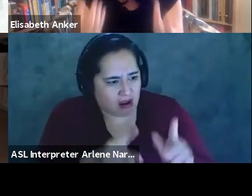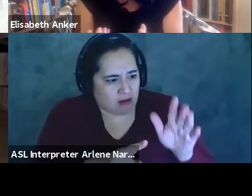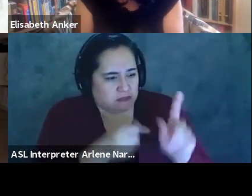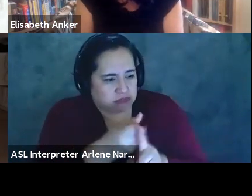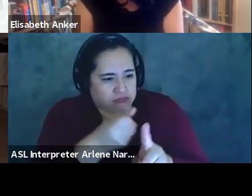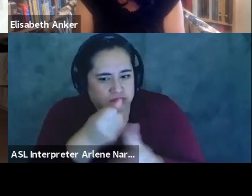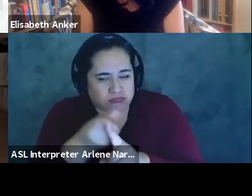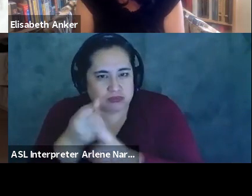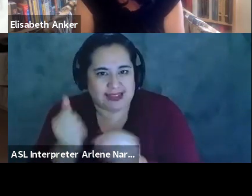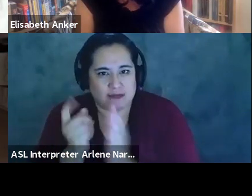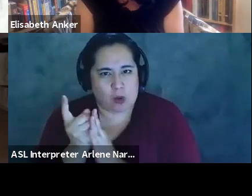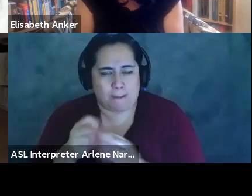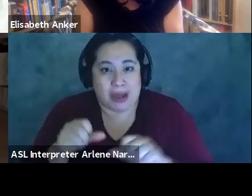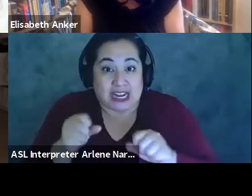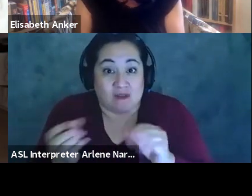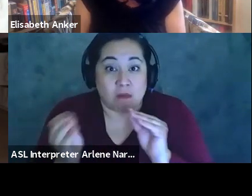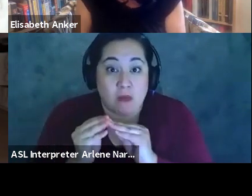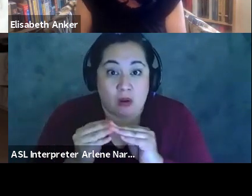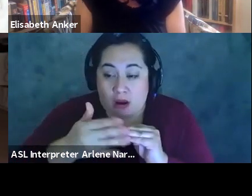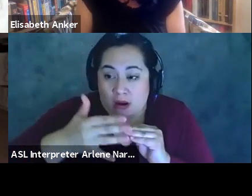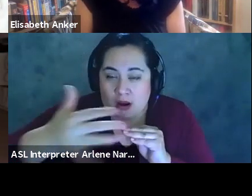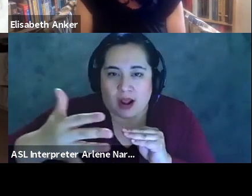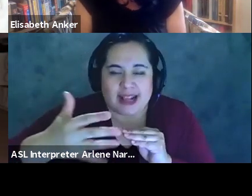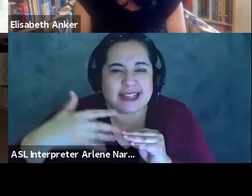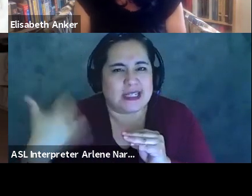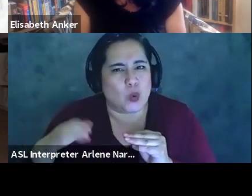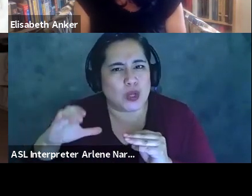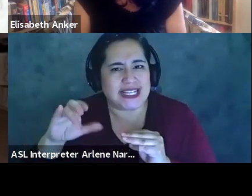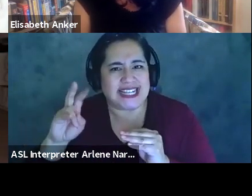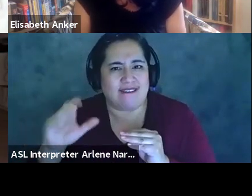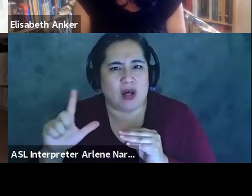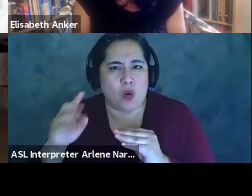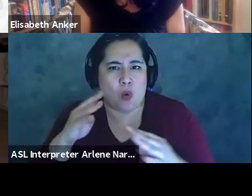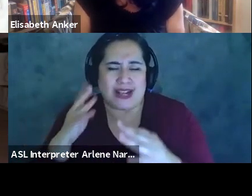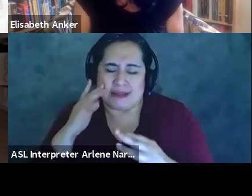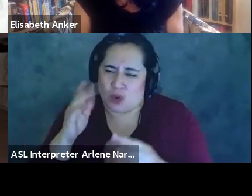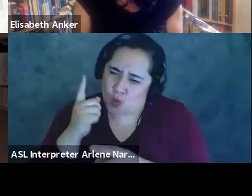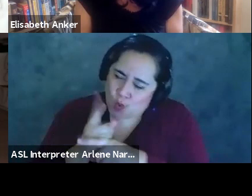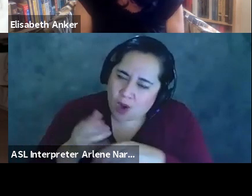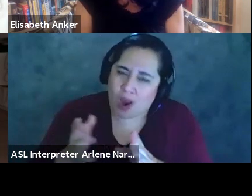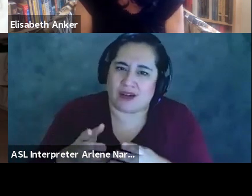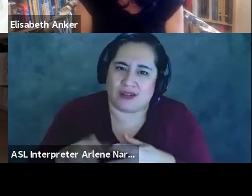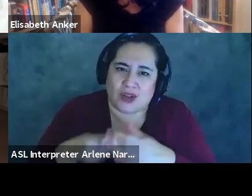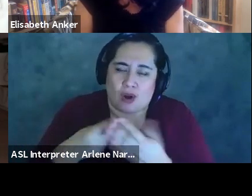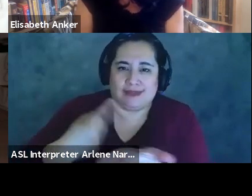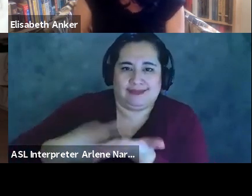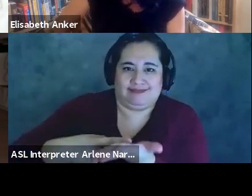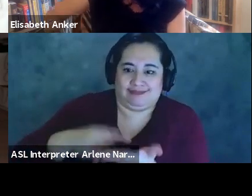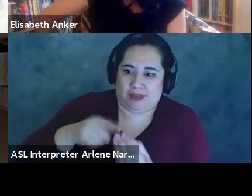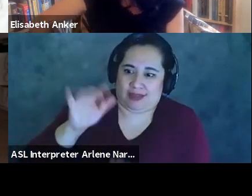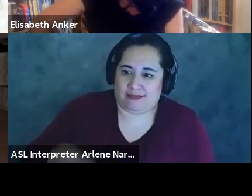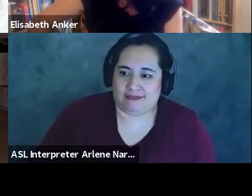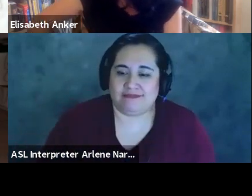moment and the potentiality for it, you know, civil war seems to me to be the right way to begin talking about it.